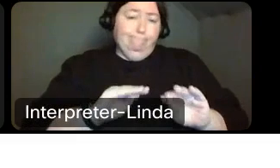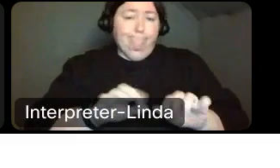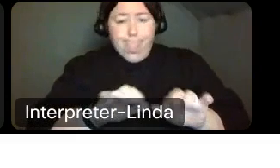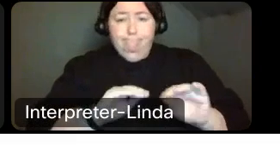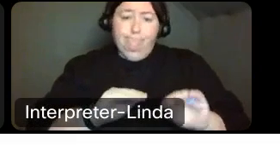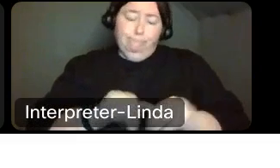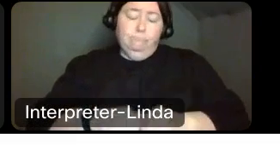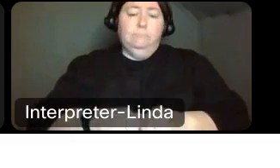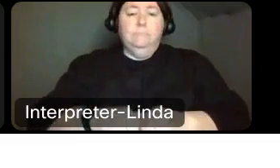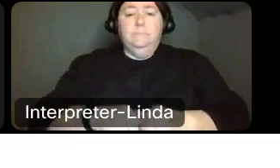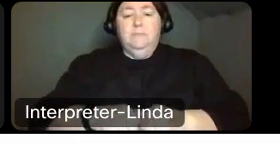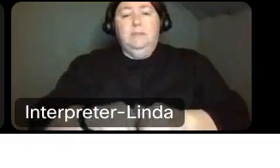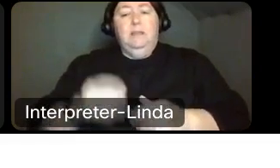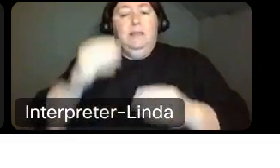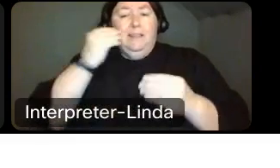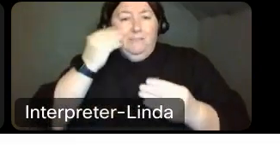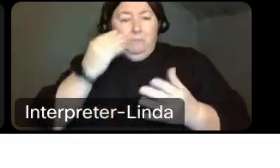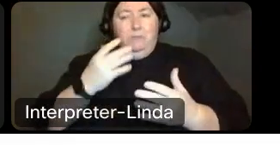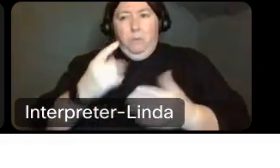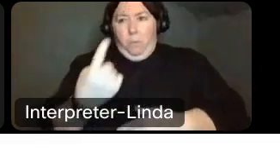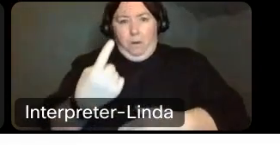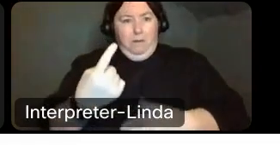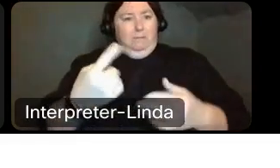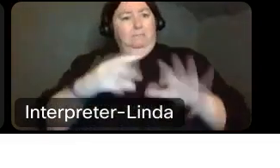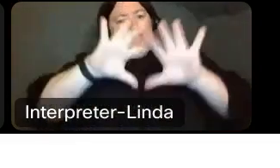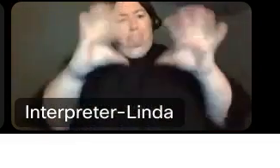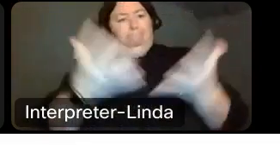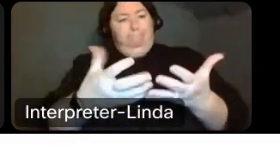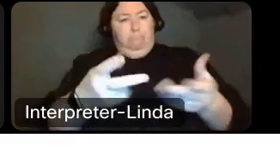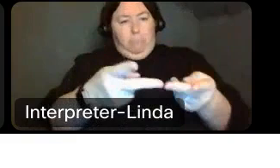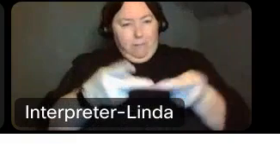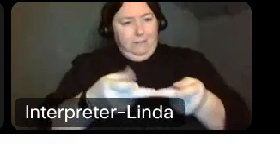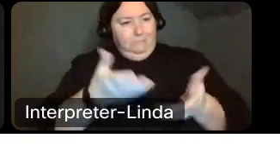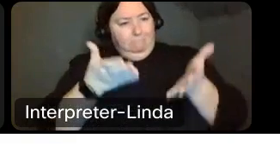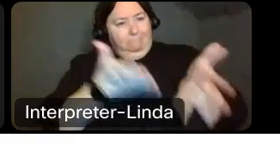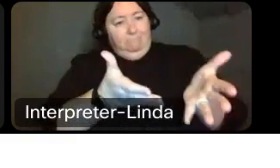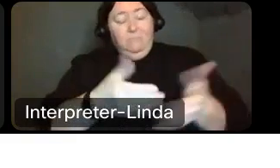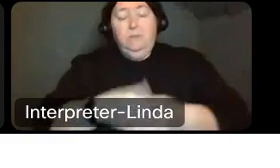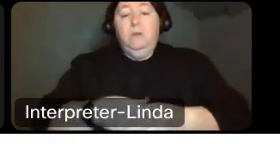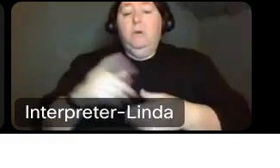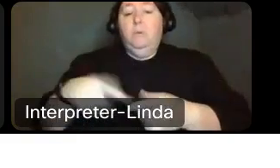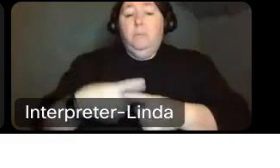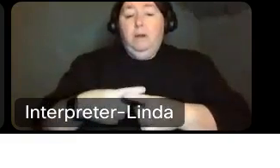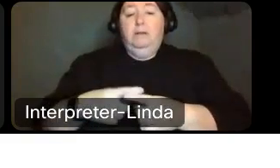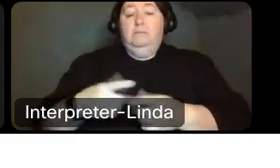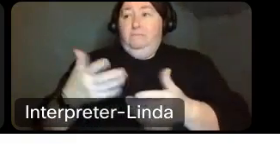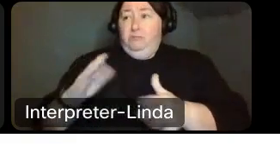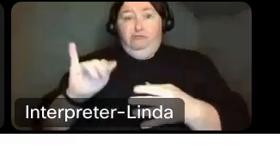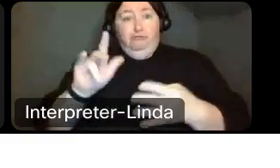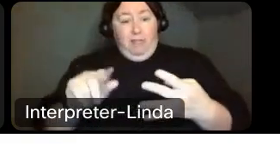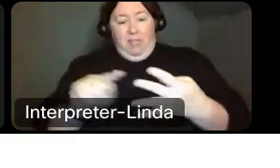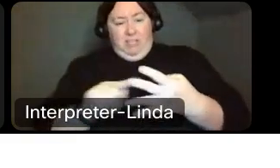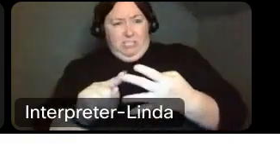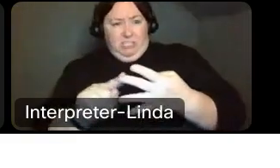they are in, this information is in one sort of repository. Once that due date passes and you've submitted all your data across the